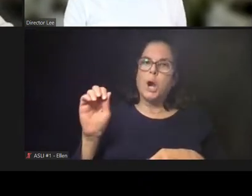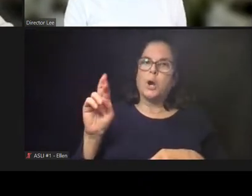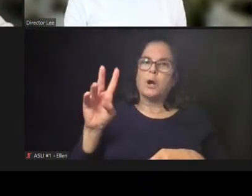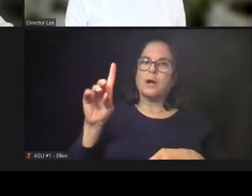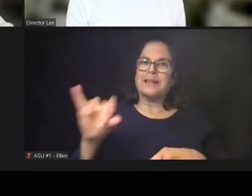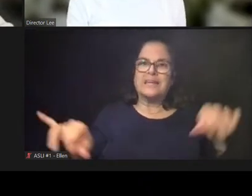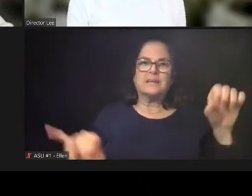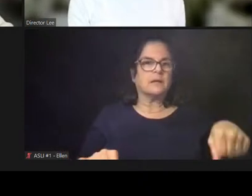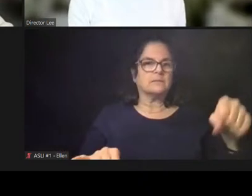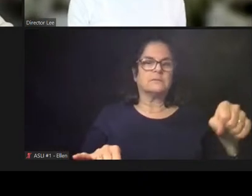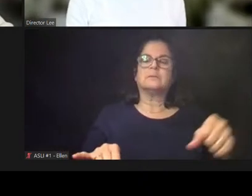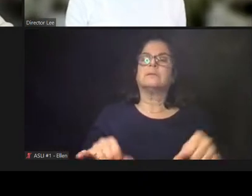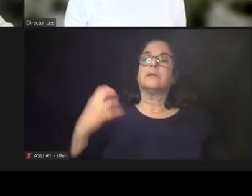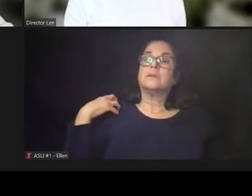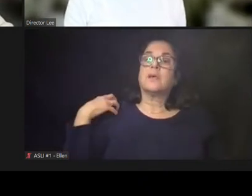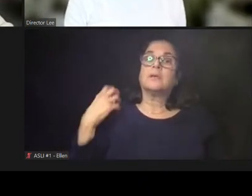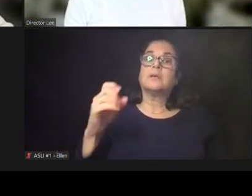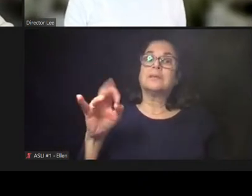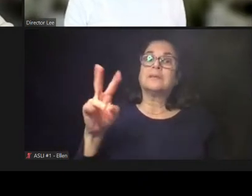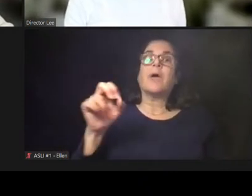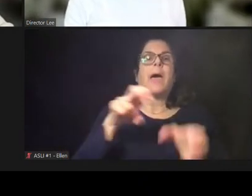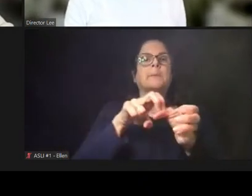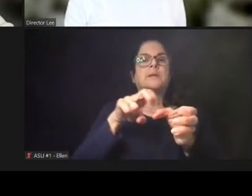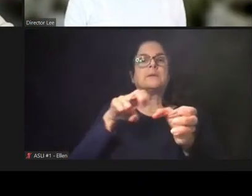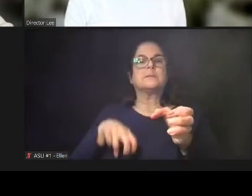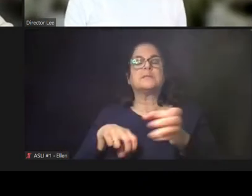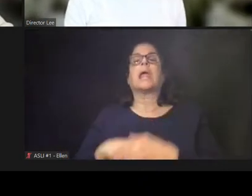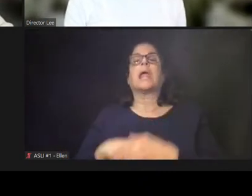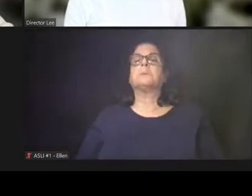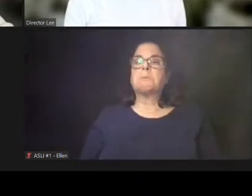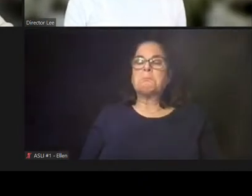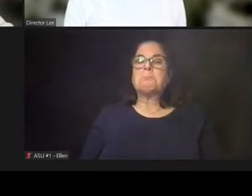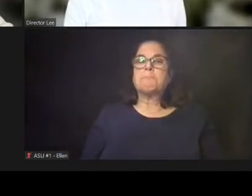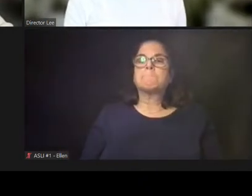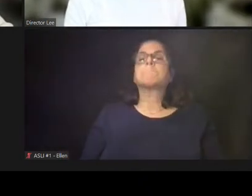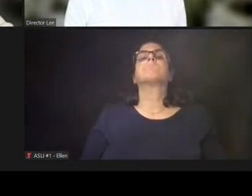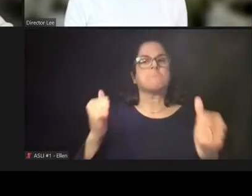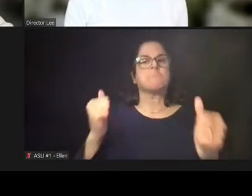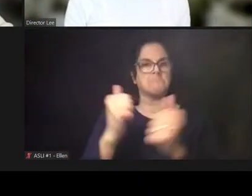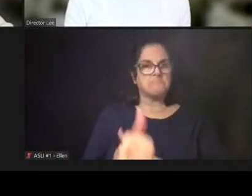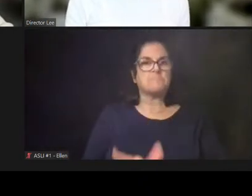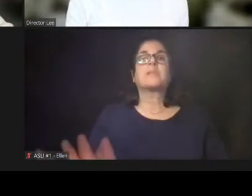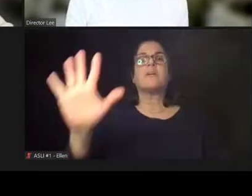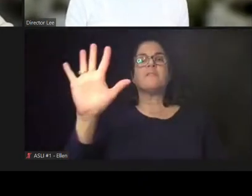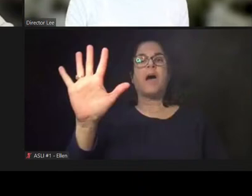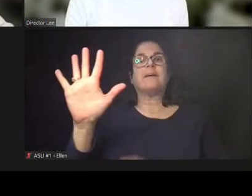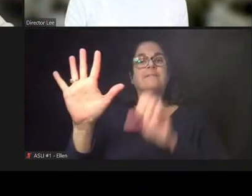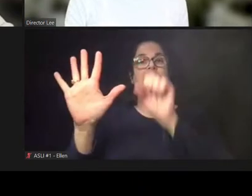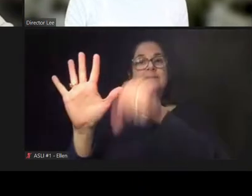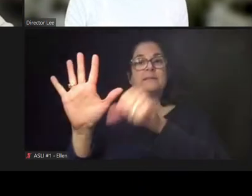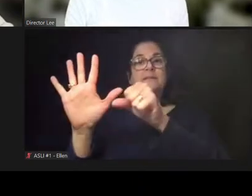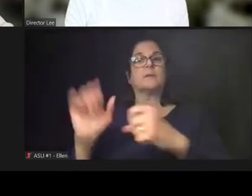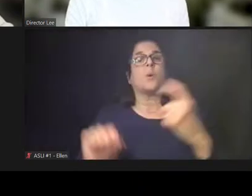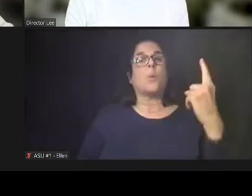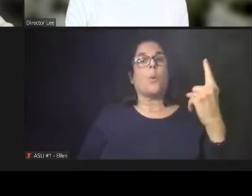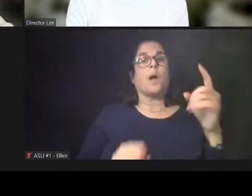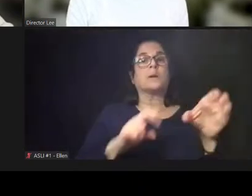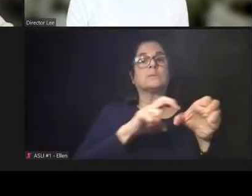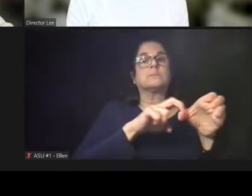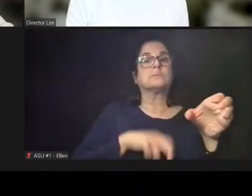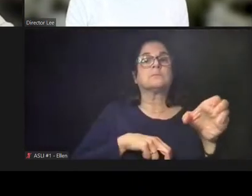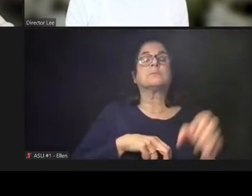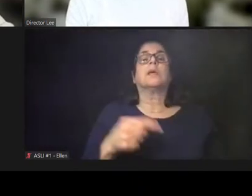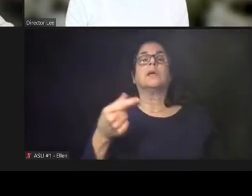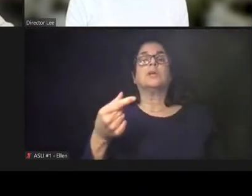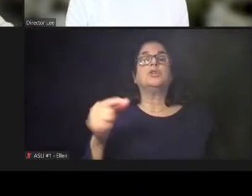Silva? Abstain. That motion is approved with 5 yes votes and 1 abstention. So we can now proceed to contract G2.